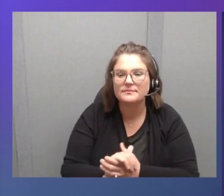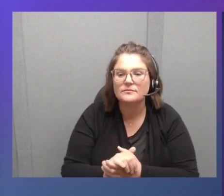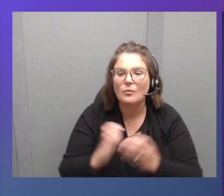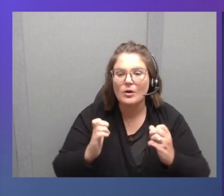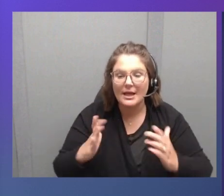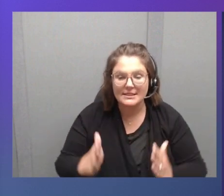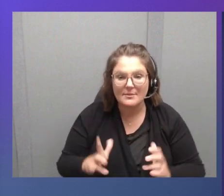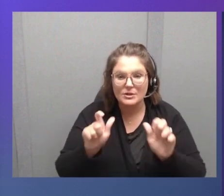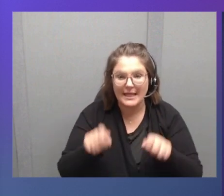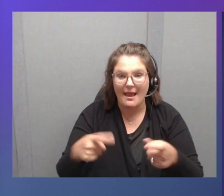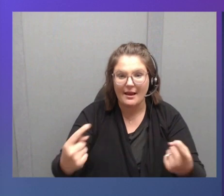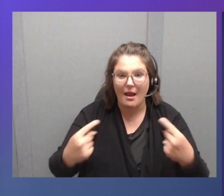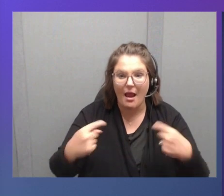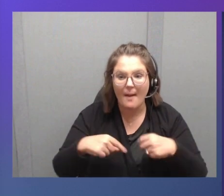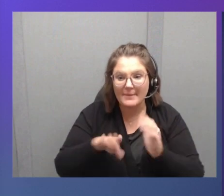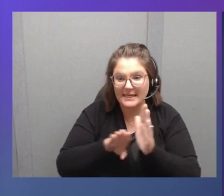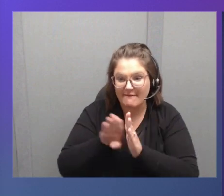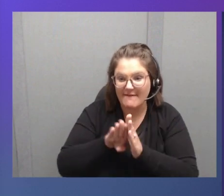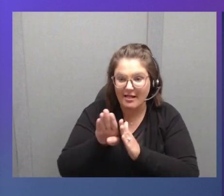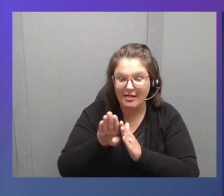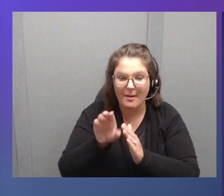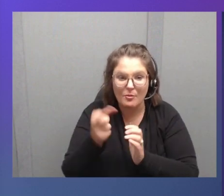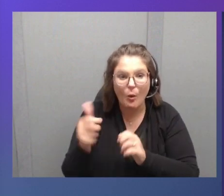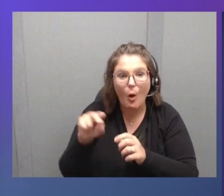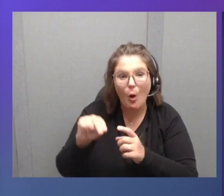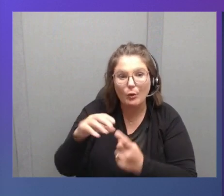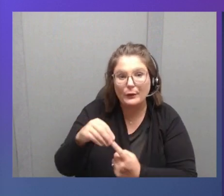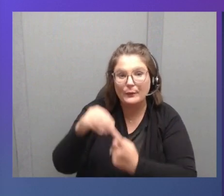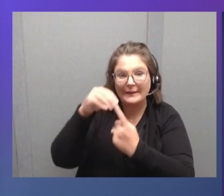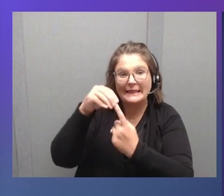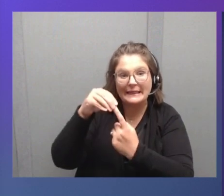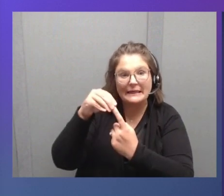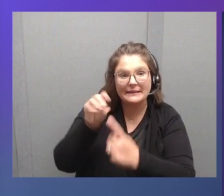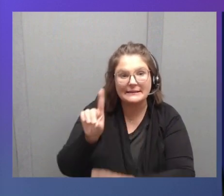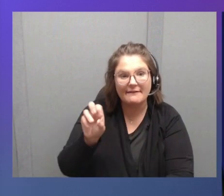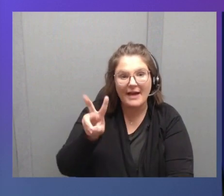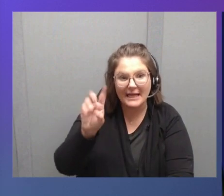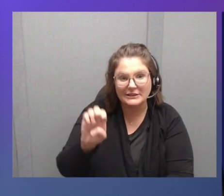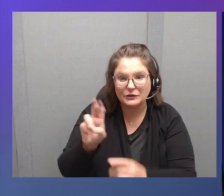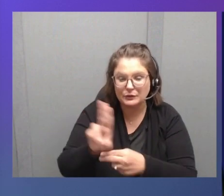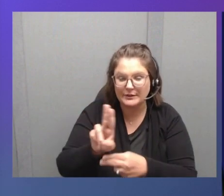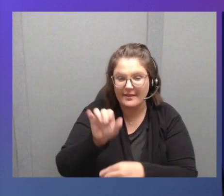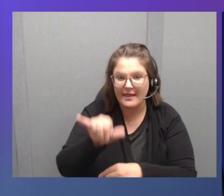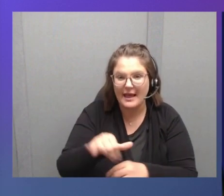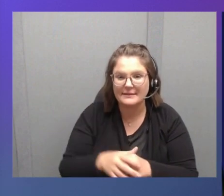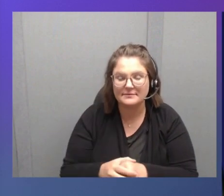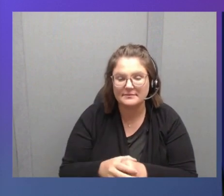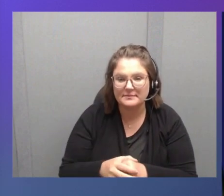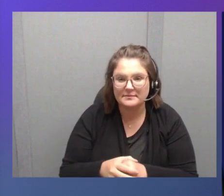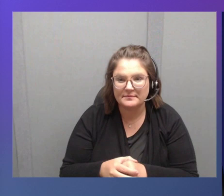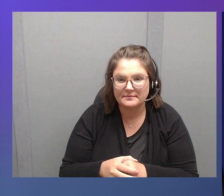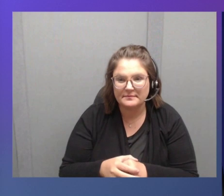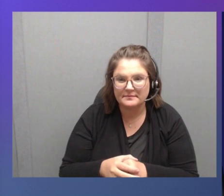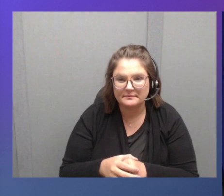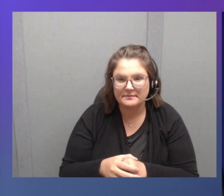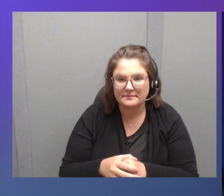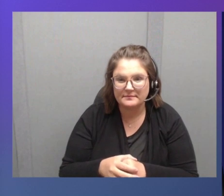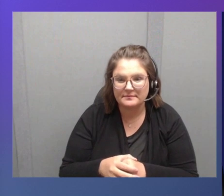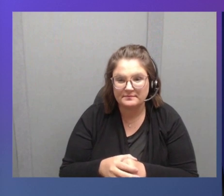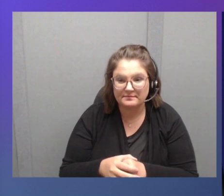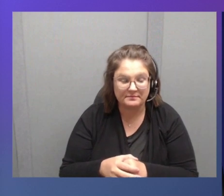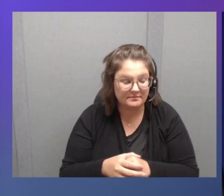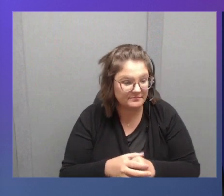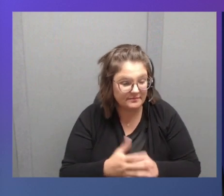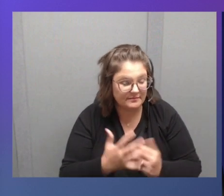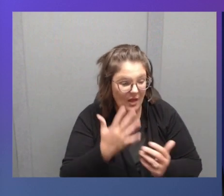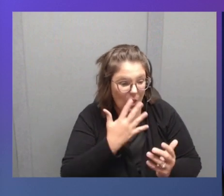and build their unique IoT device using that reference. I mean, it's the form factor is pretty like manageable at